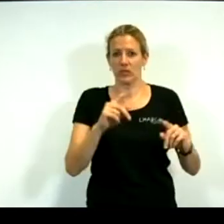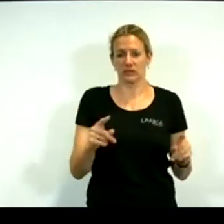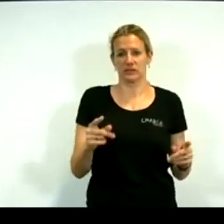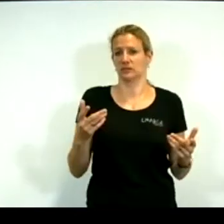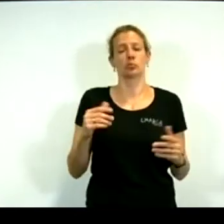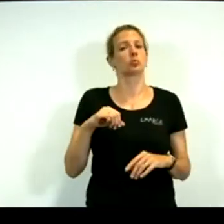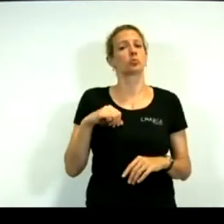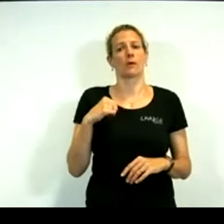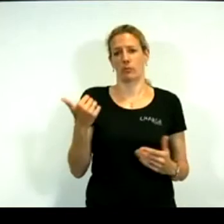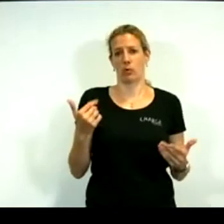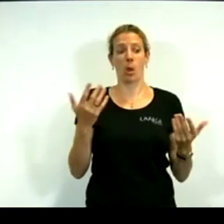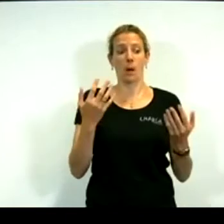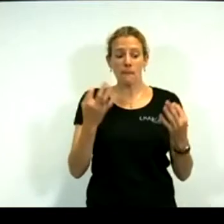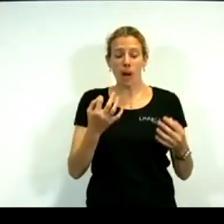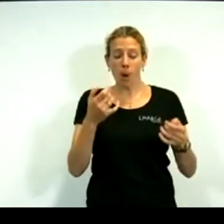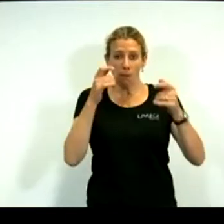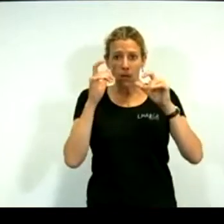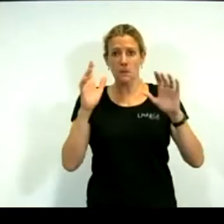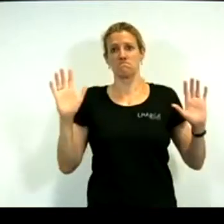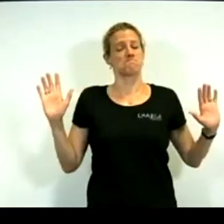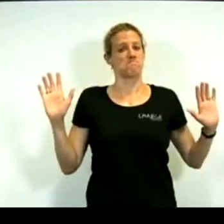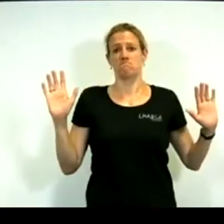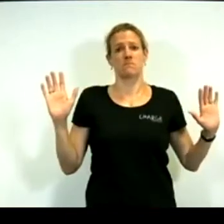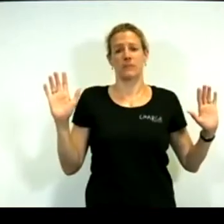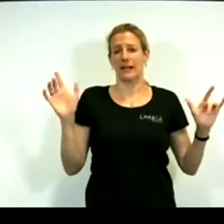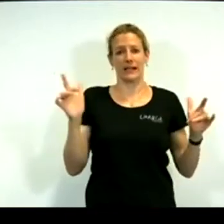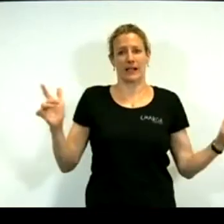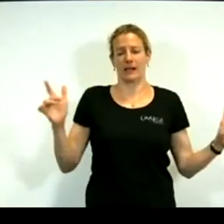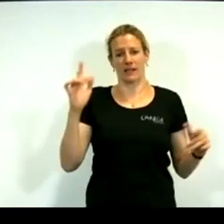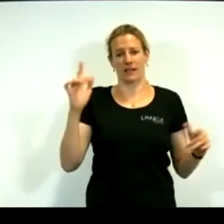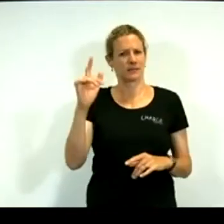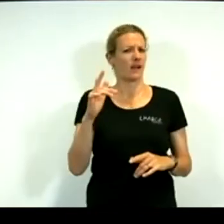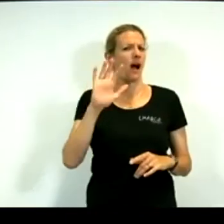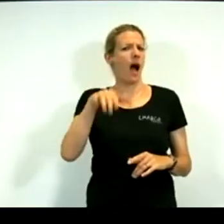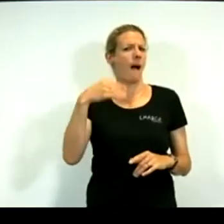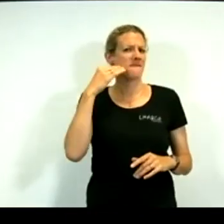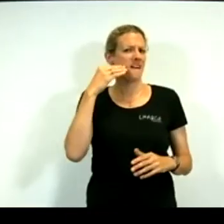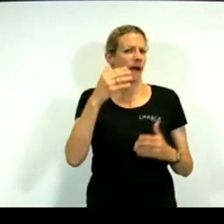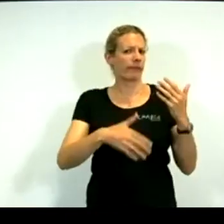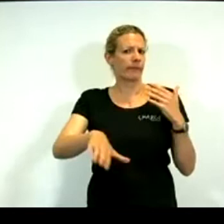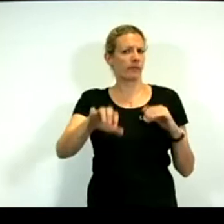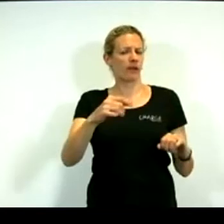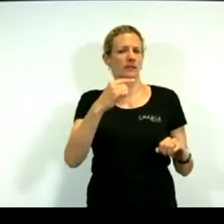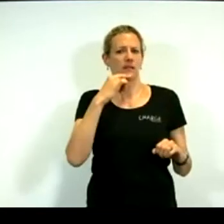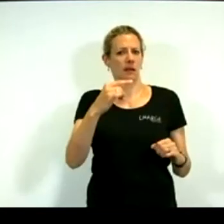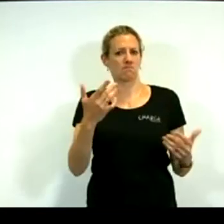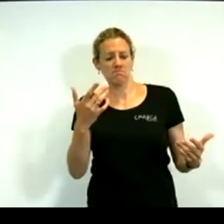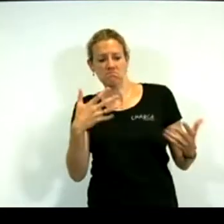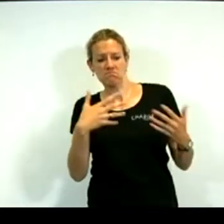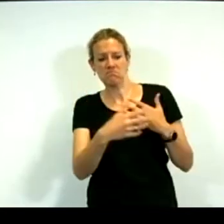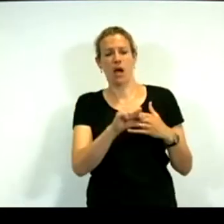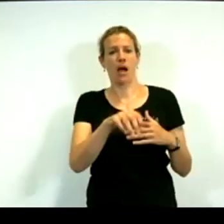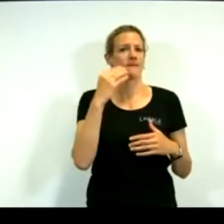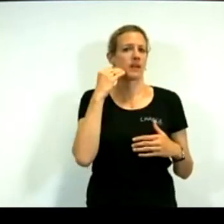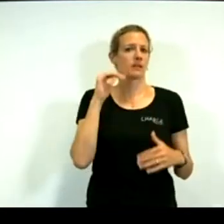see, and also whether she may need glasses or not. Nobody can tell yet. From when on can